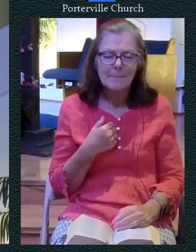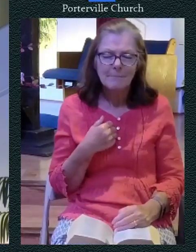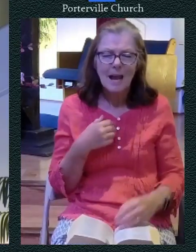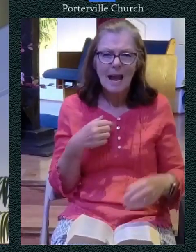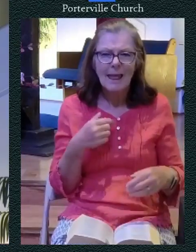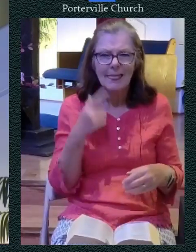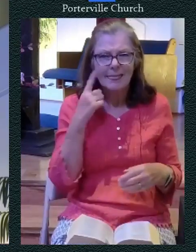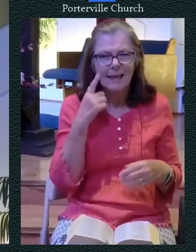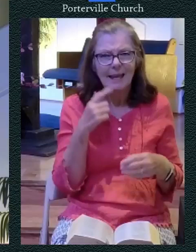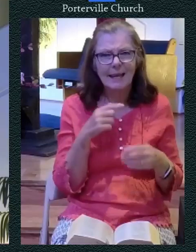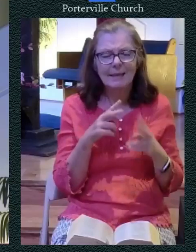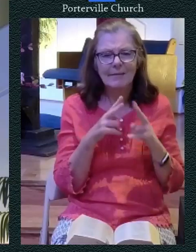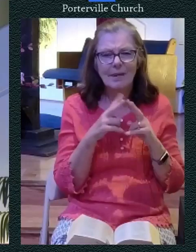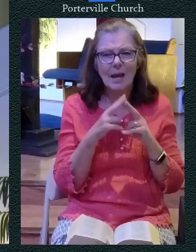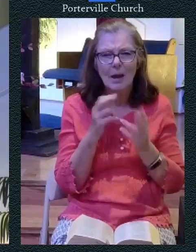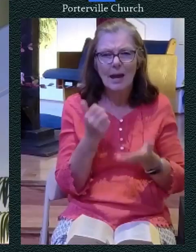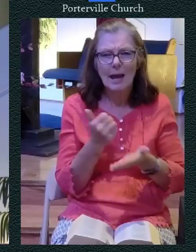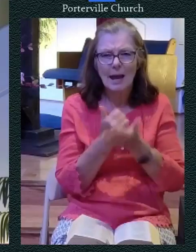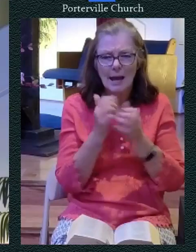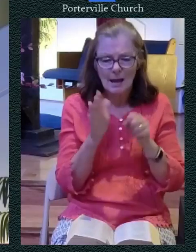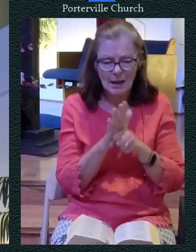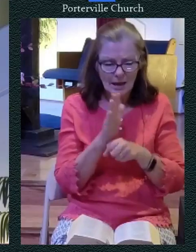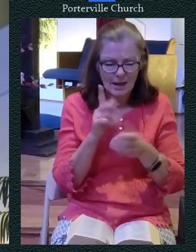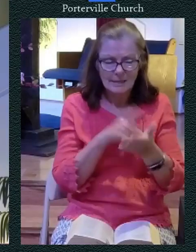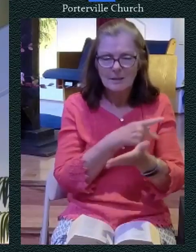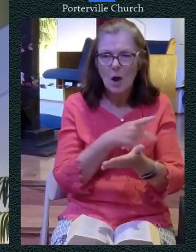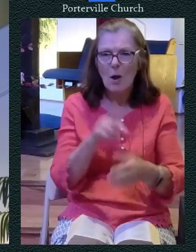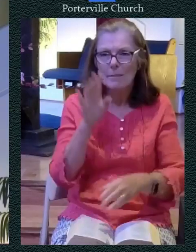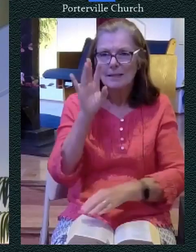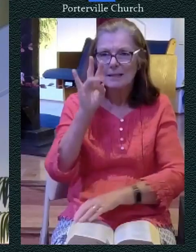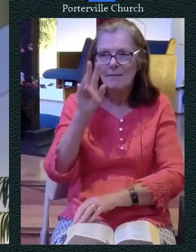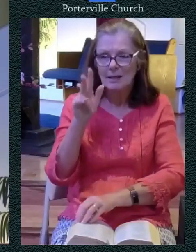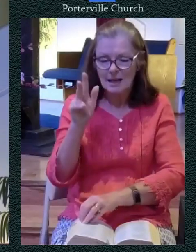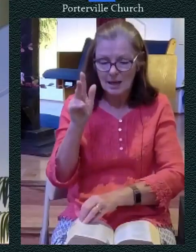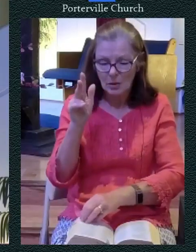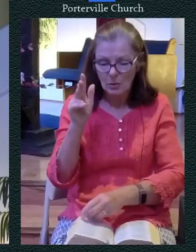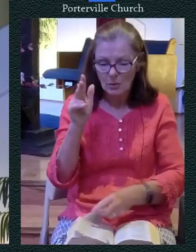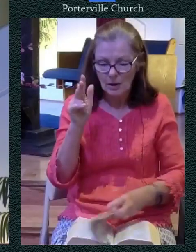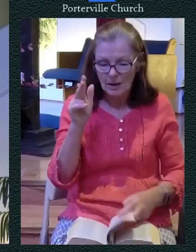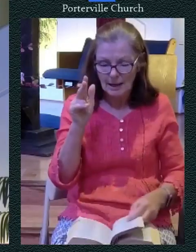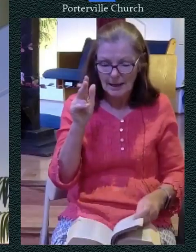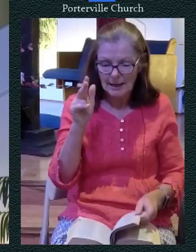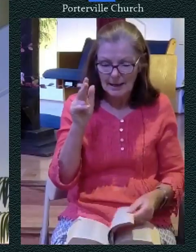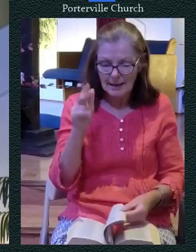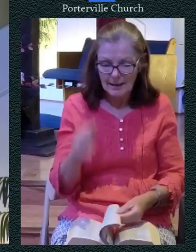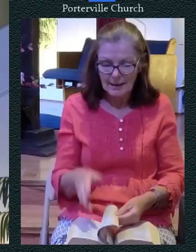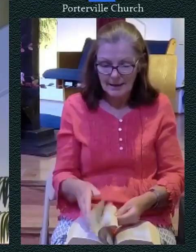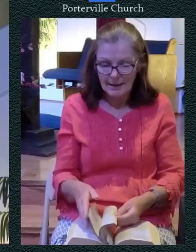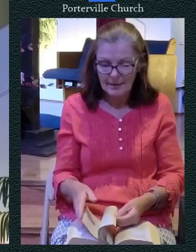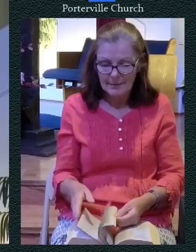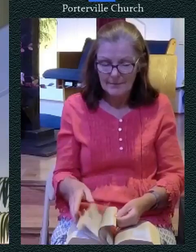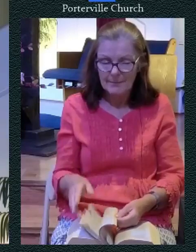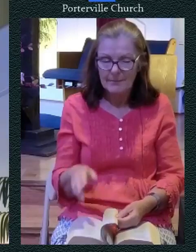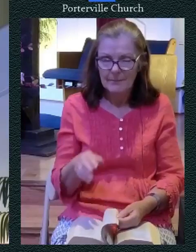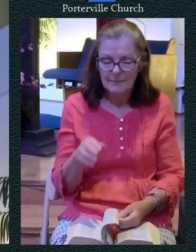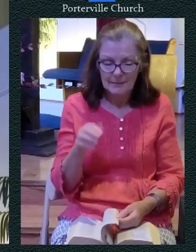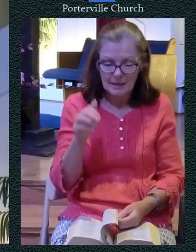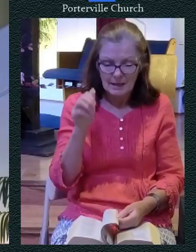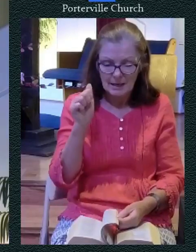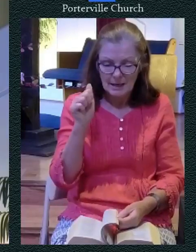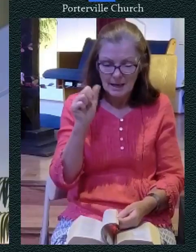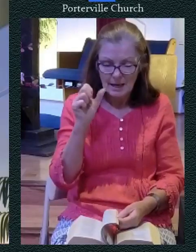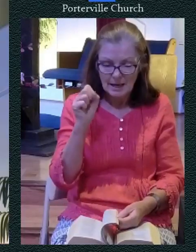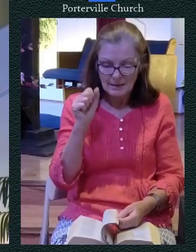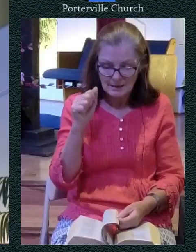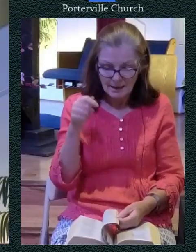helpful Psalms 73, where we find a psalm written by Asaph.